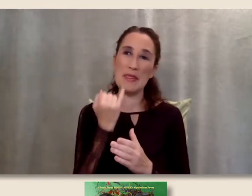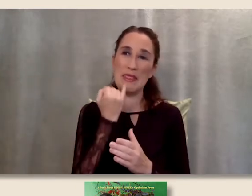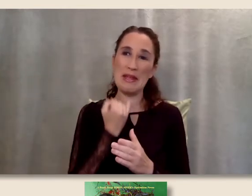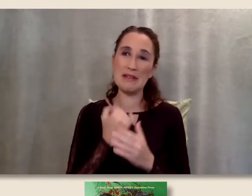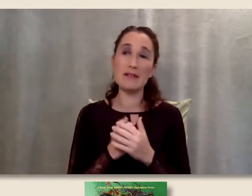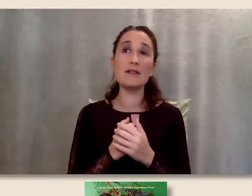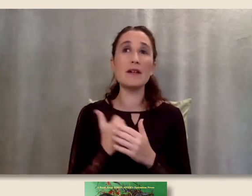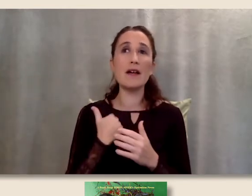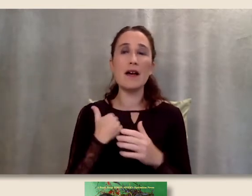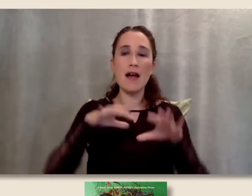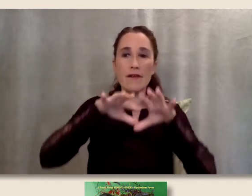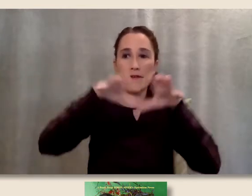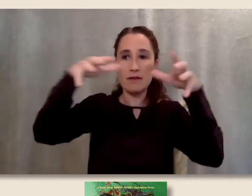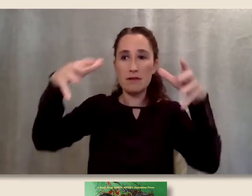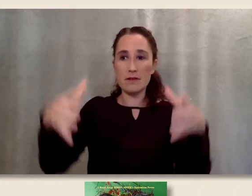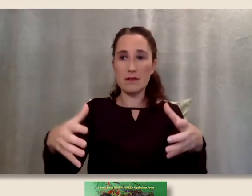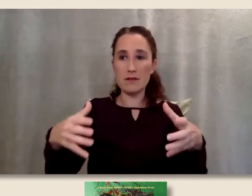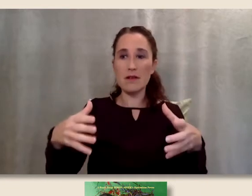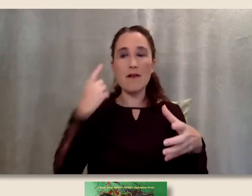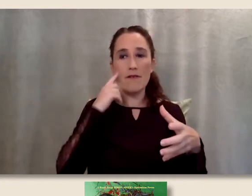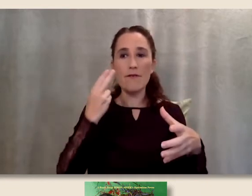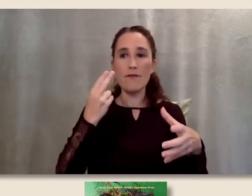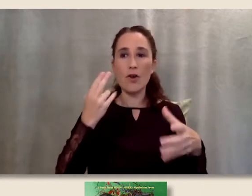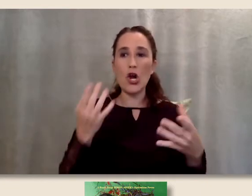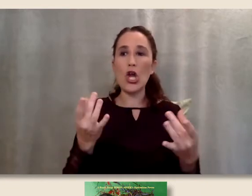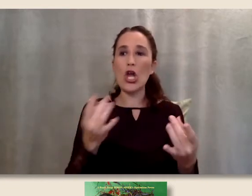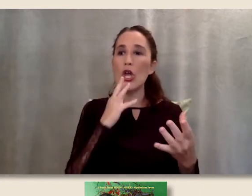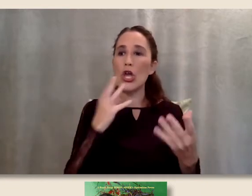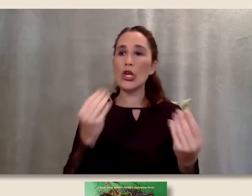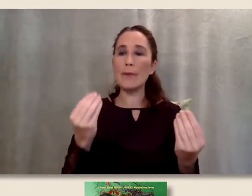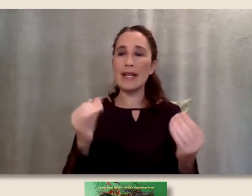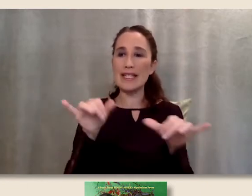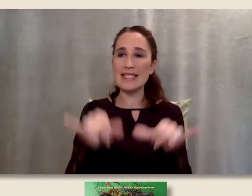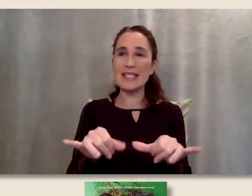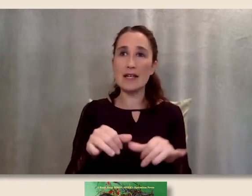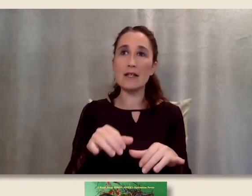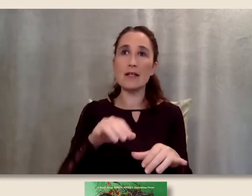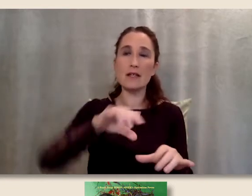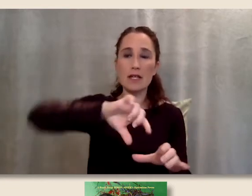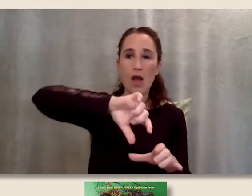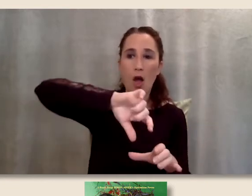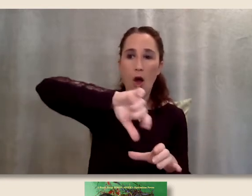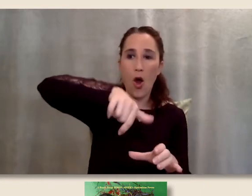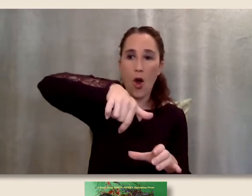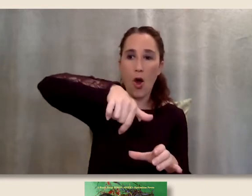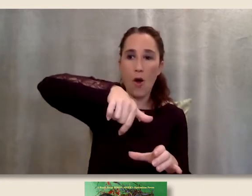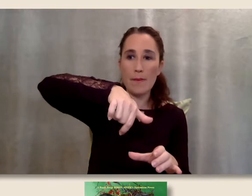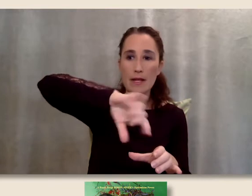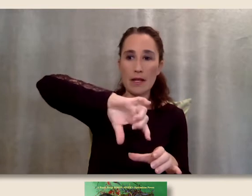humidity dome, so this helps to keep the humidity in, and you could like open and close it, which is kind of